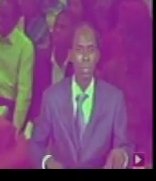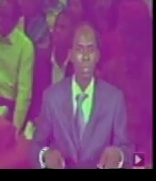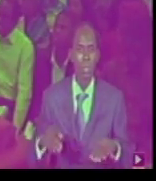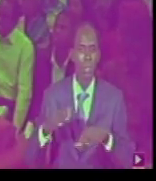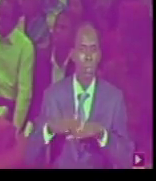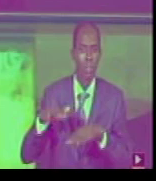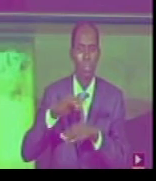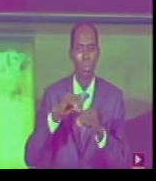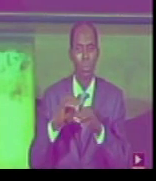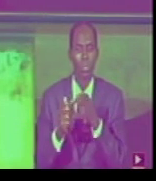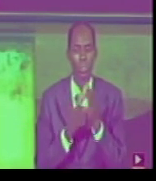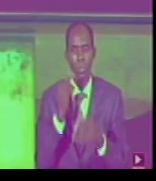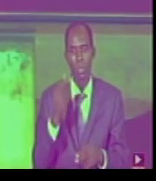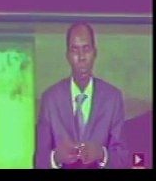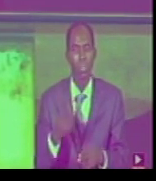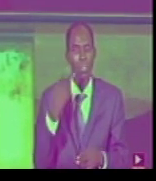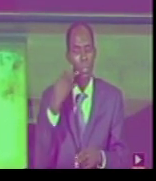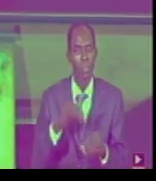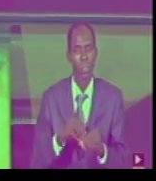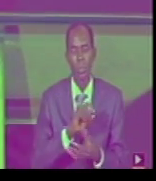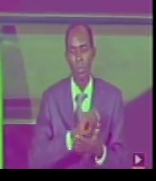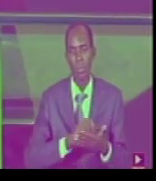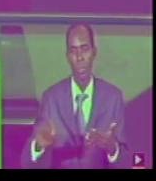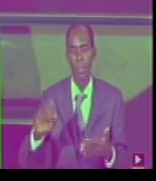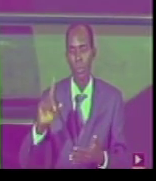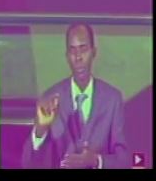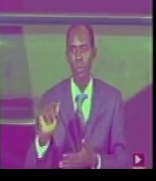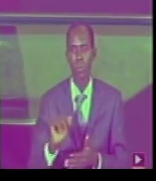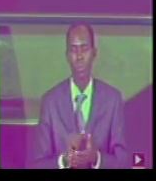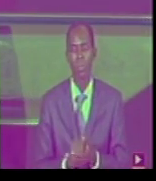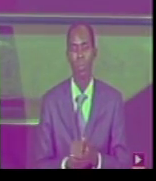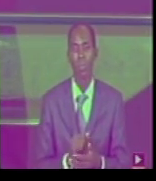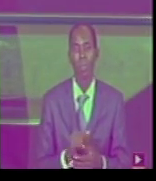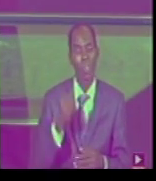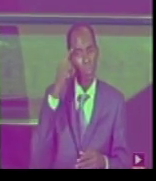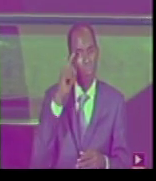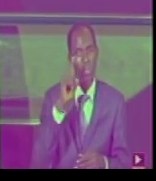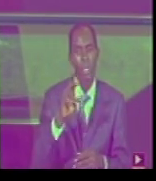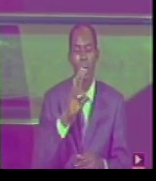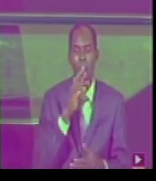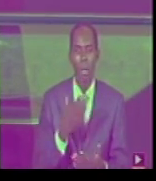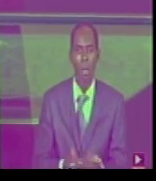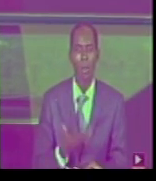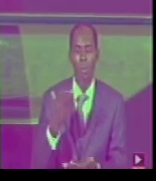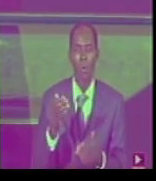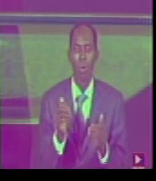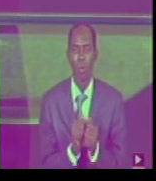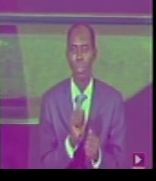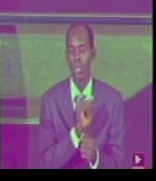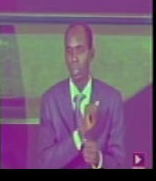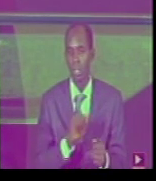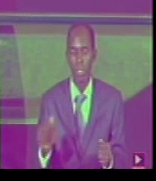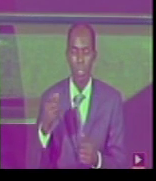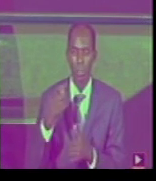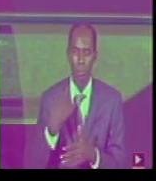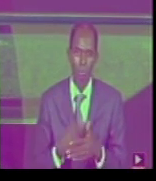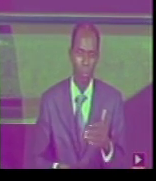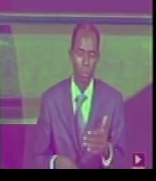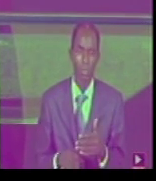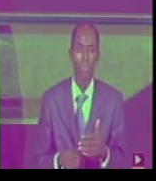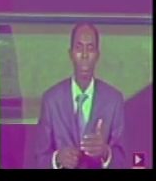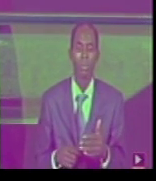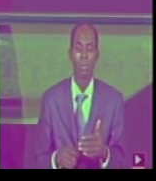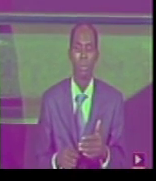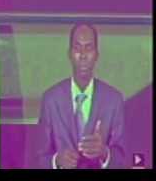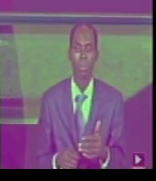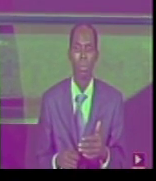look at that again, verse 20. For ye are bought with a price. Therefore, glorify God